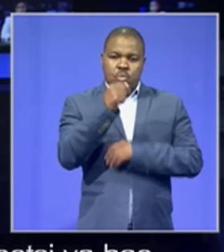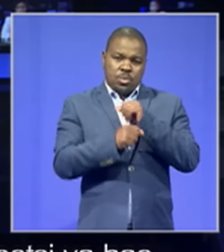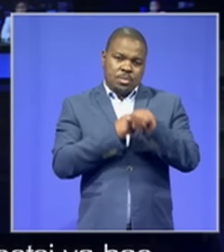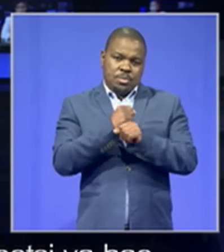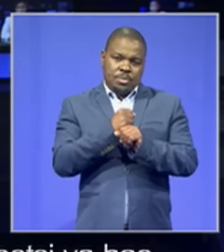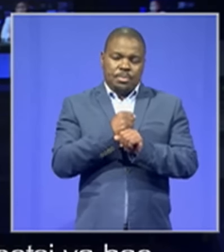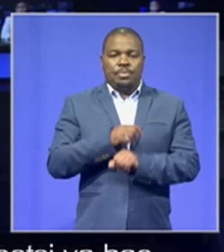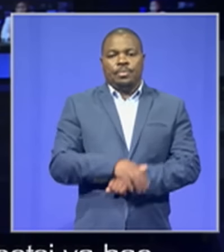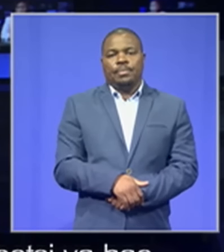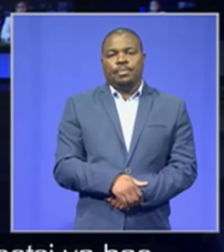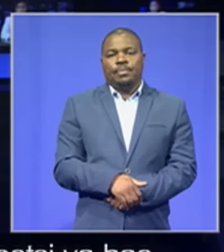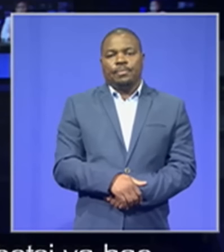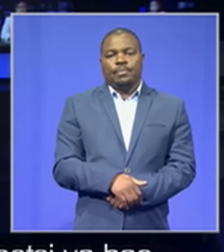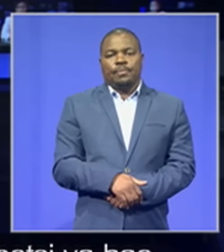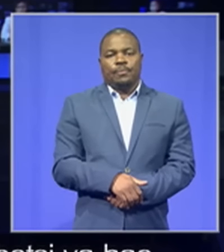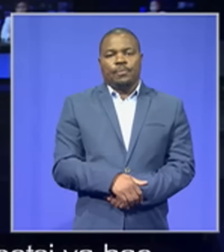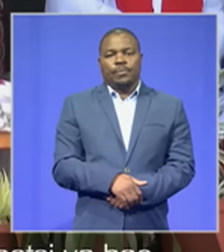82.